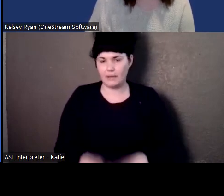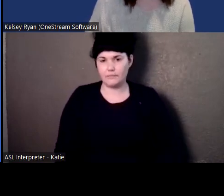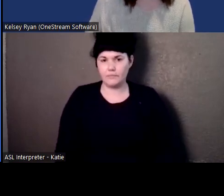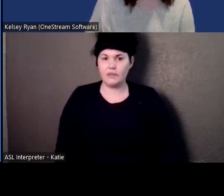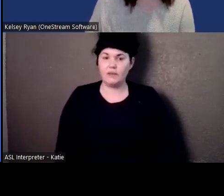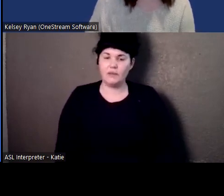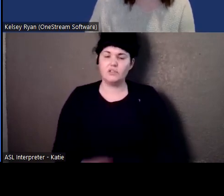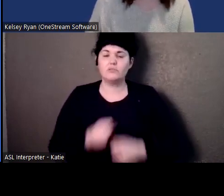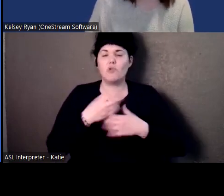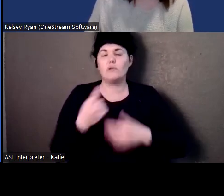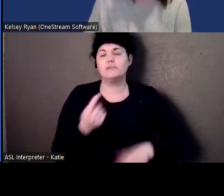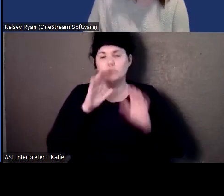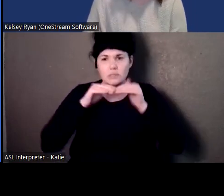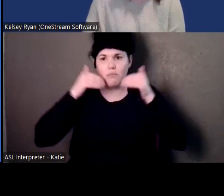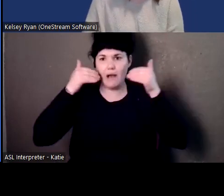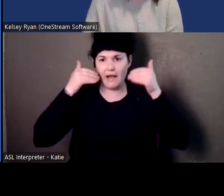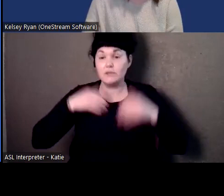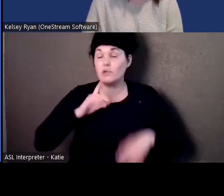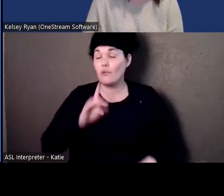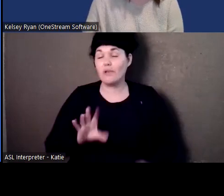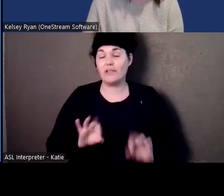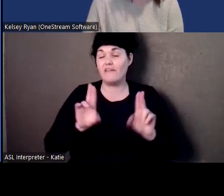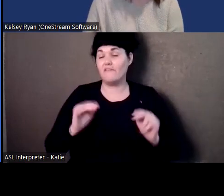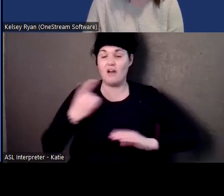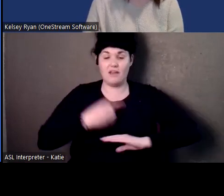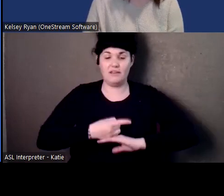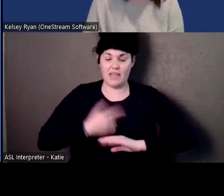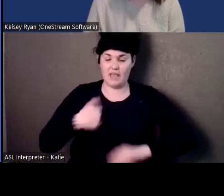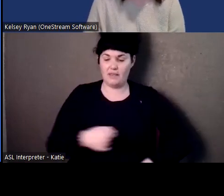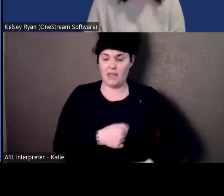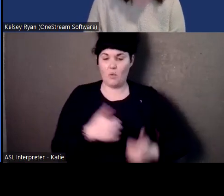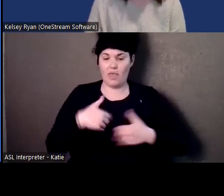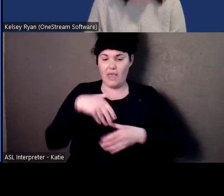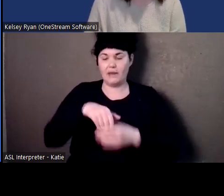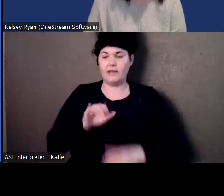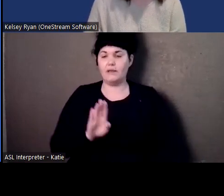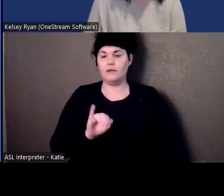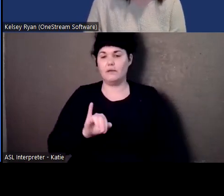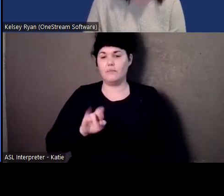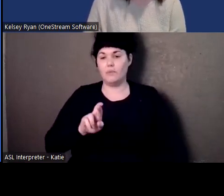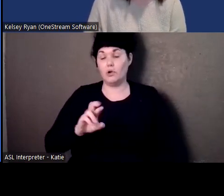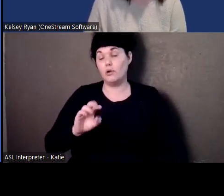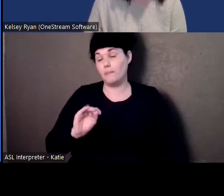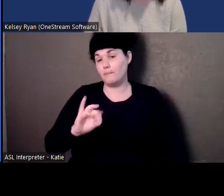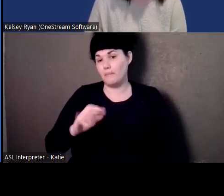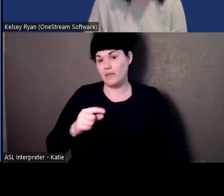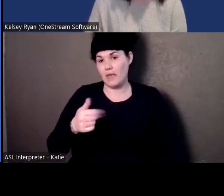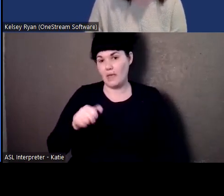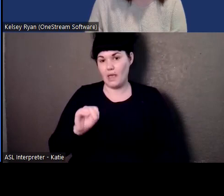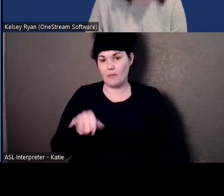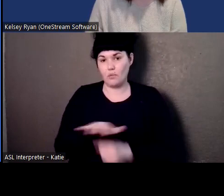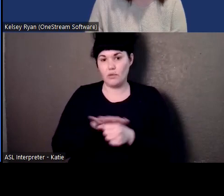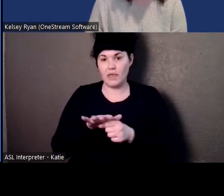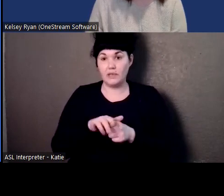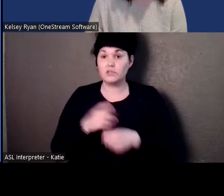somebody's face. So that was a really fun day that we actually had in our Birmingham office location. And we plan to work with Fleece and Thank You